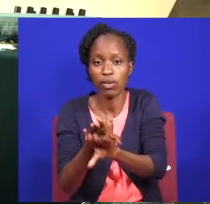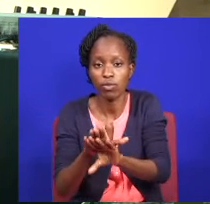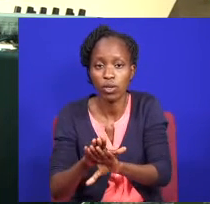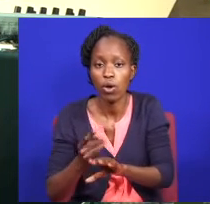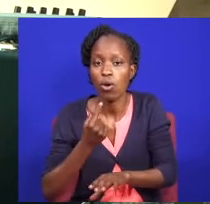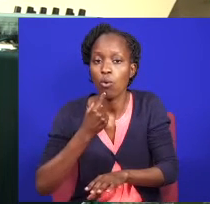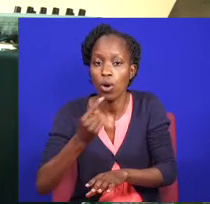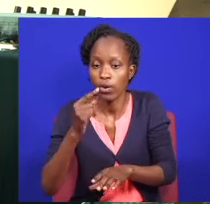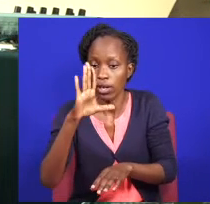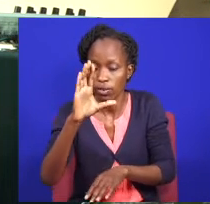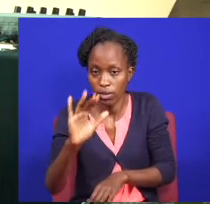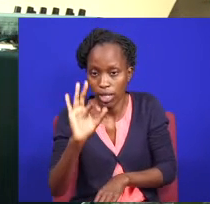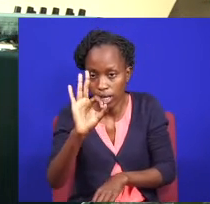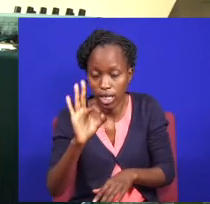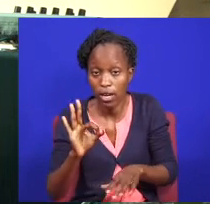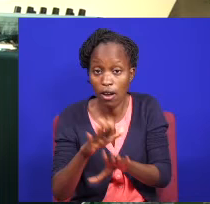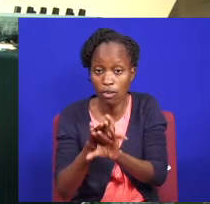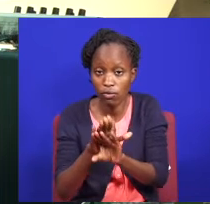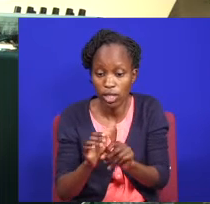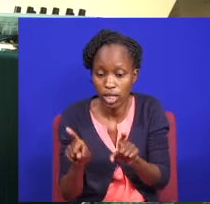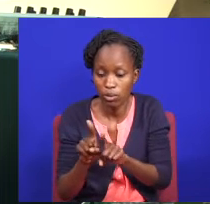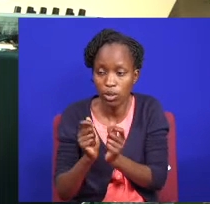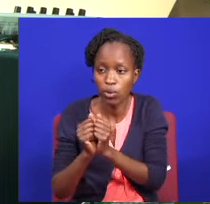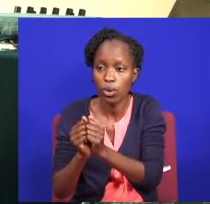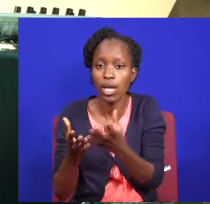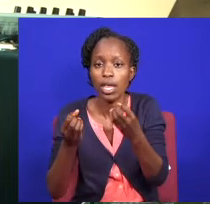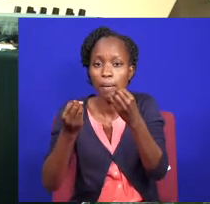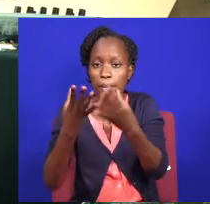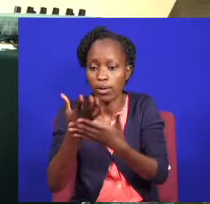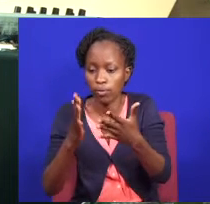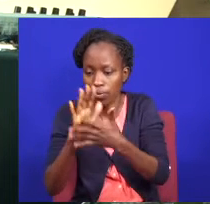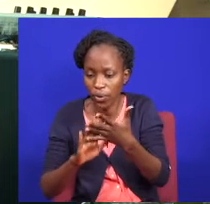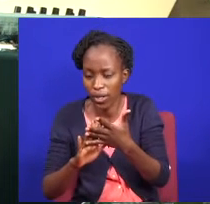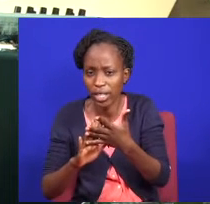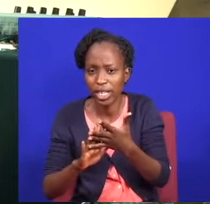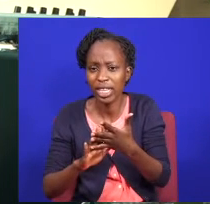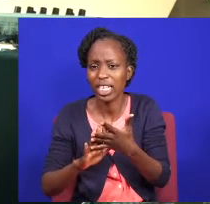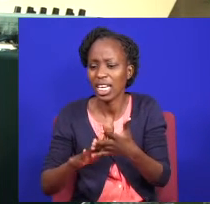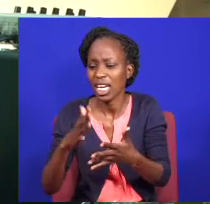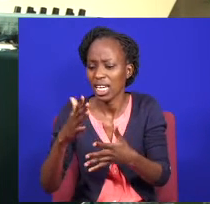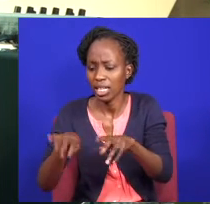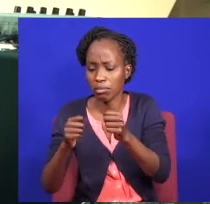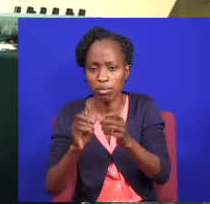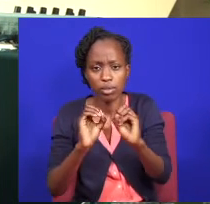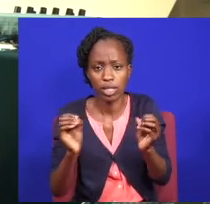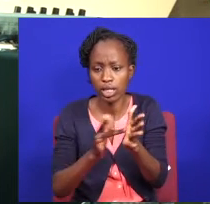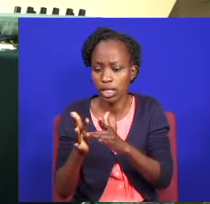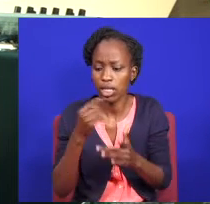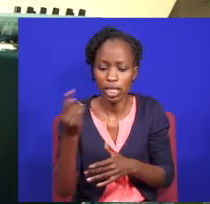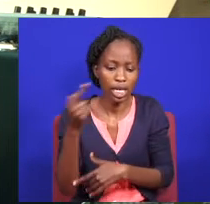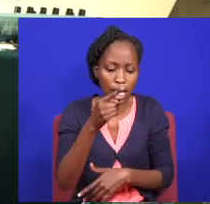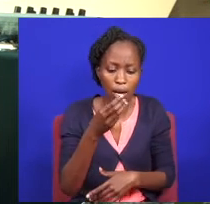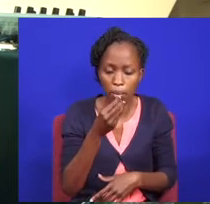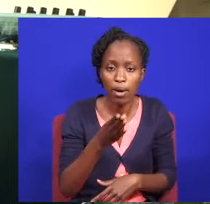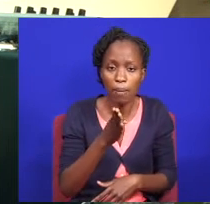153. But even with so many, the net was not torn. Jesus said to them, come and have breakfast. None